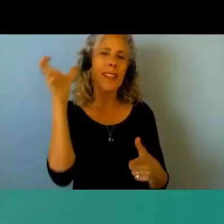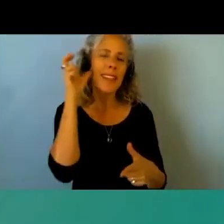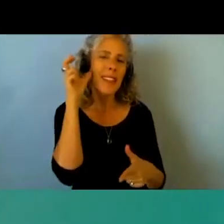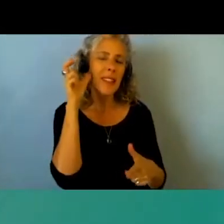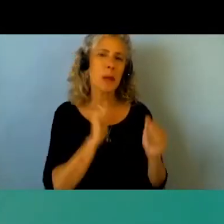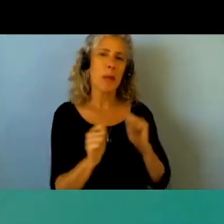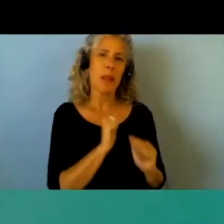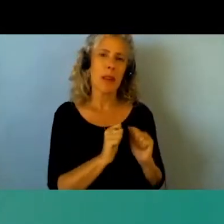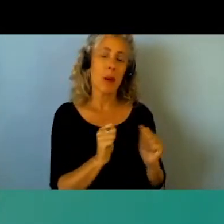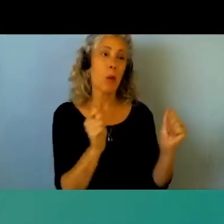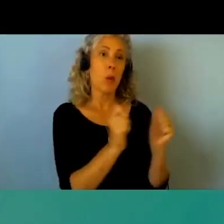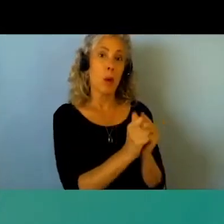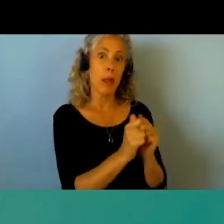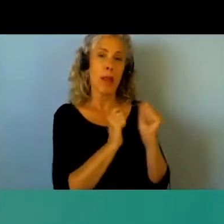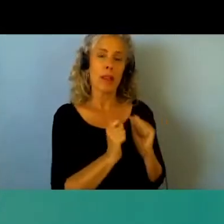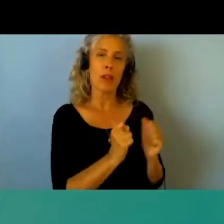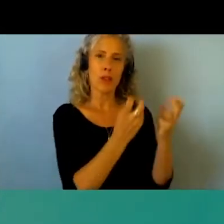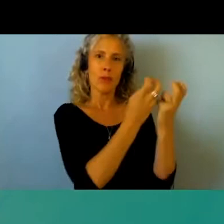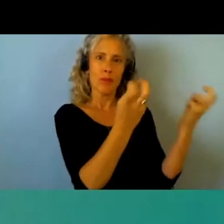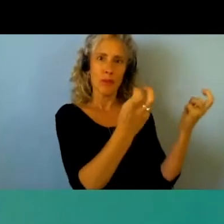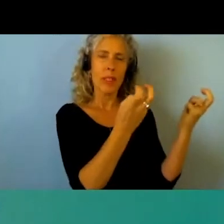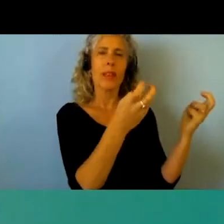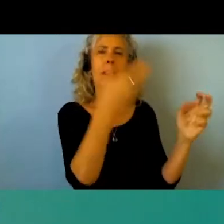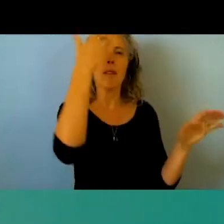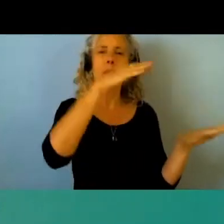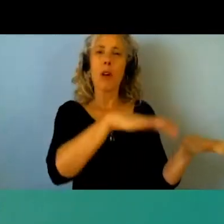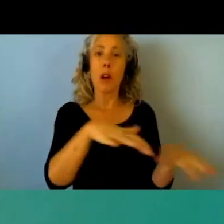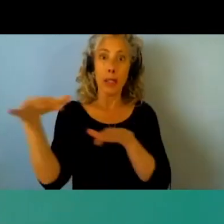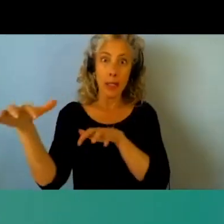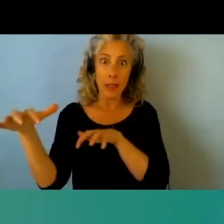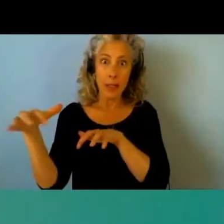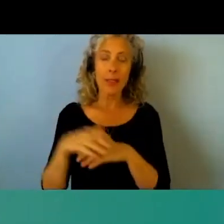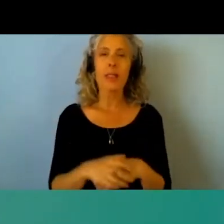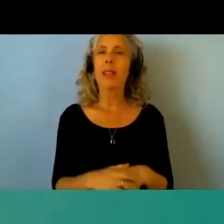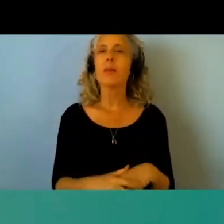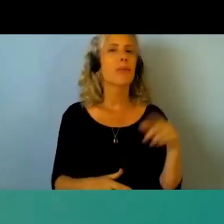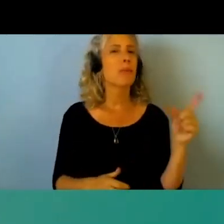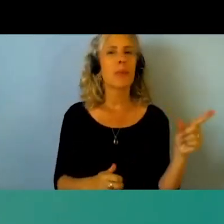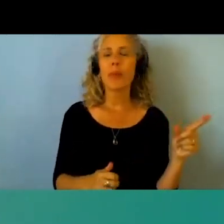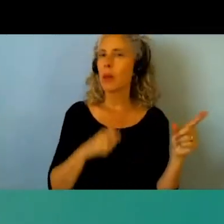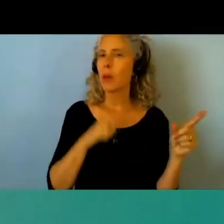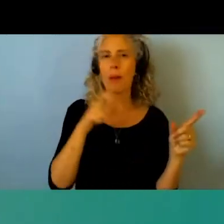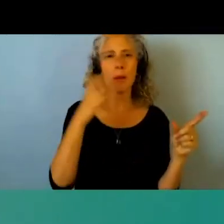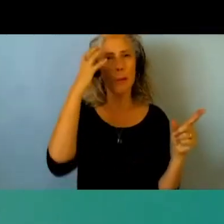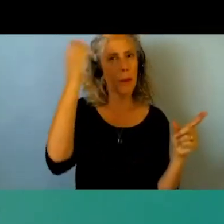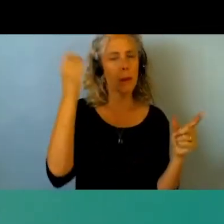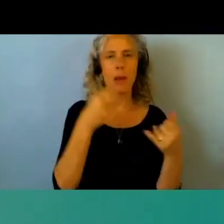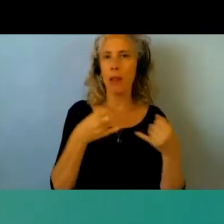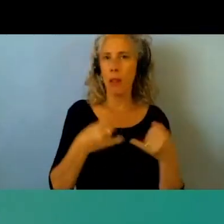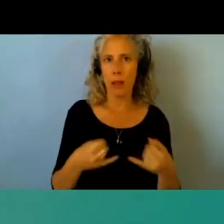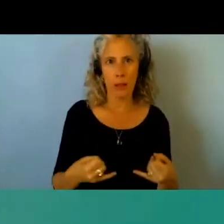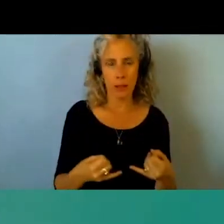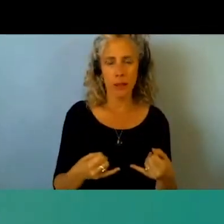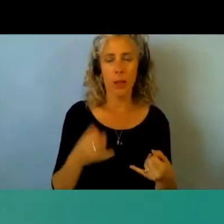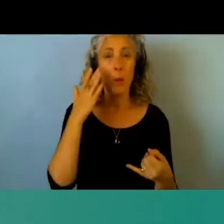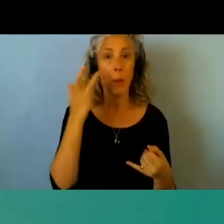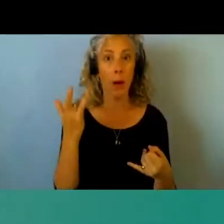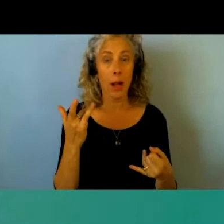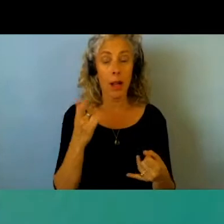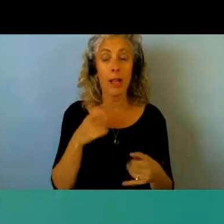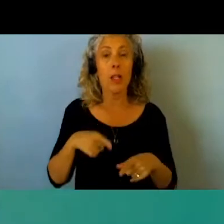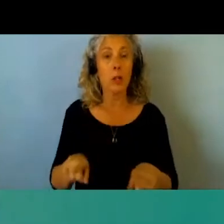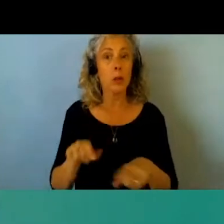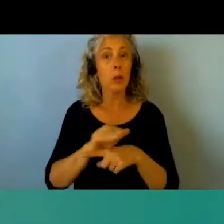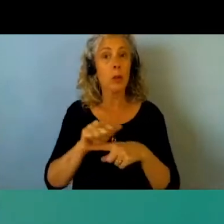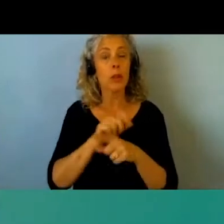a director, in front of an audience. These actors are not asked to memorize their lines, as the dialogue is often changed during